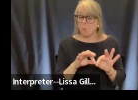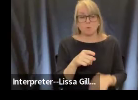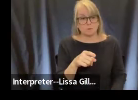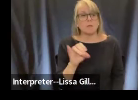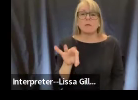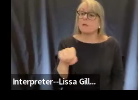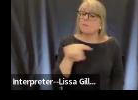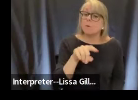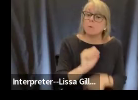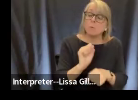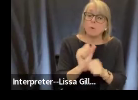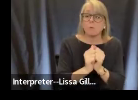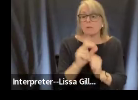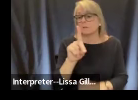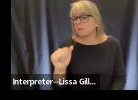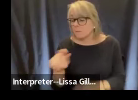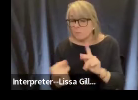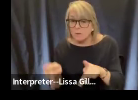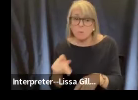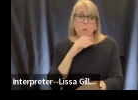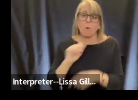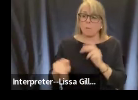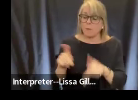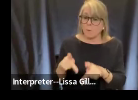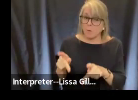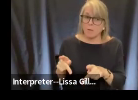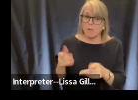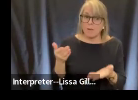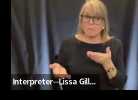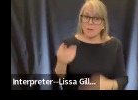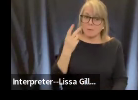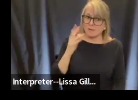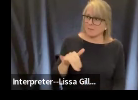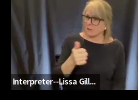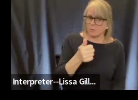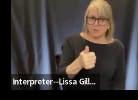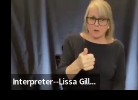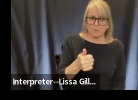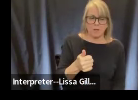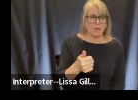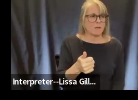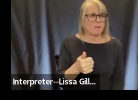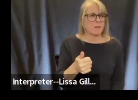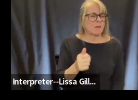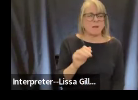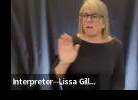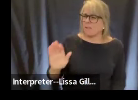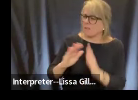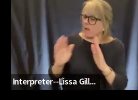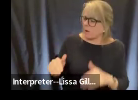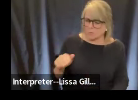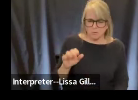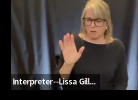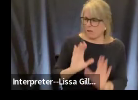those who are disabled, or those who are in the older community, you may find this yourself, having trouble finding their home. If you experience